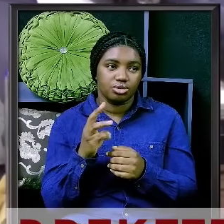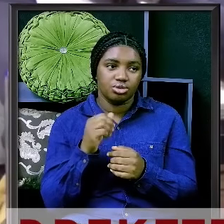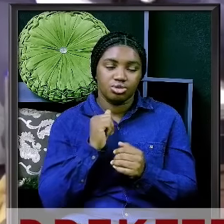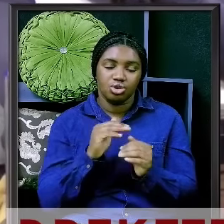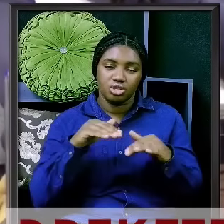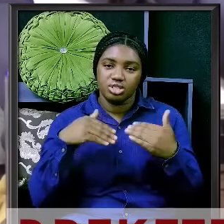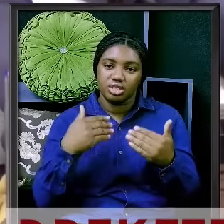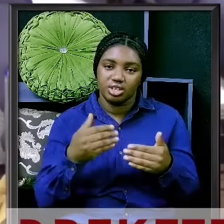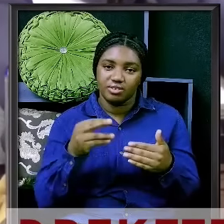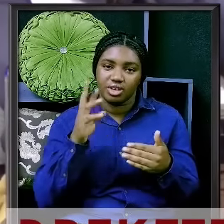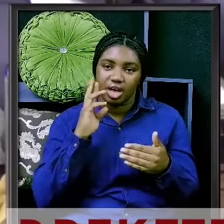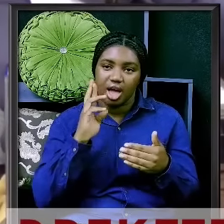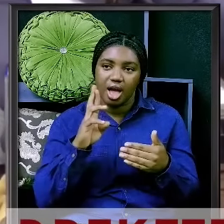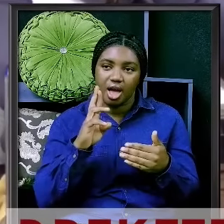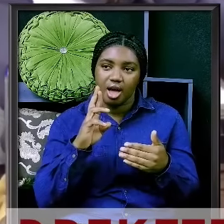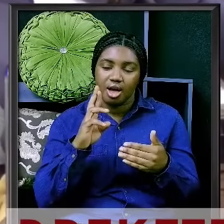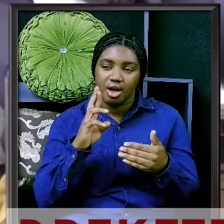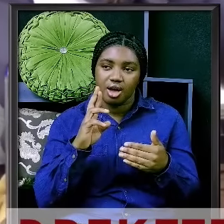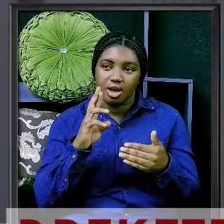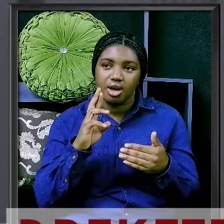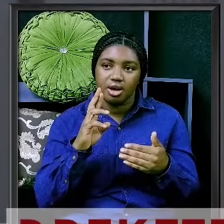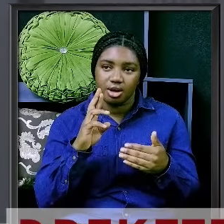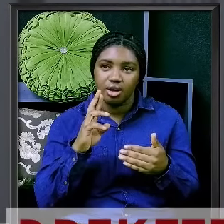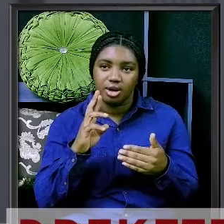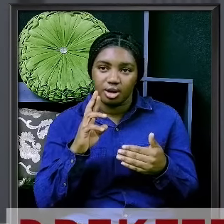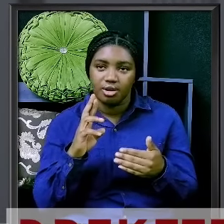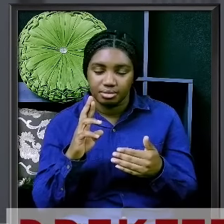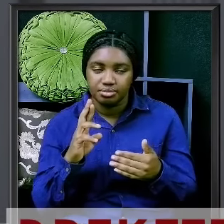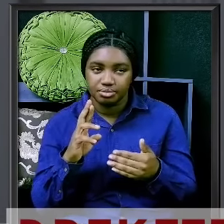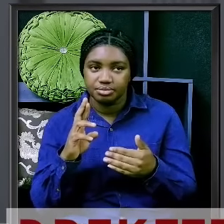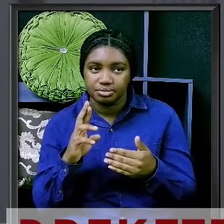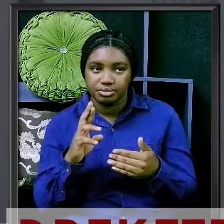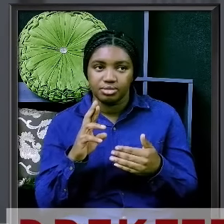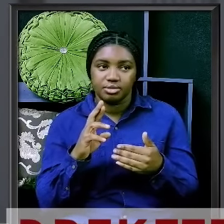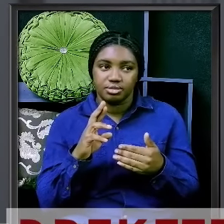Thank you. Anything she won't tell you, make she tell you after the program. Okay, if sir. If it makes